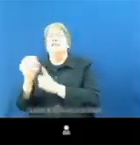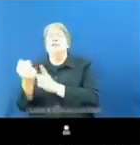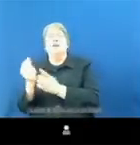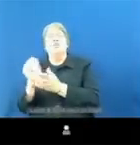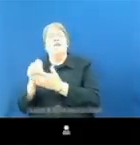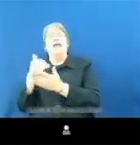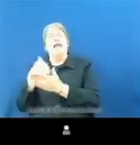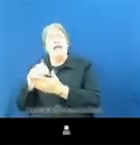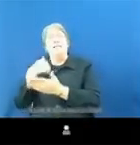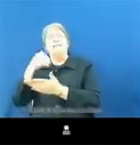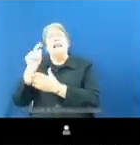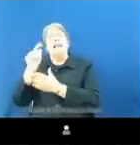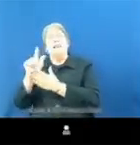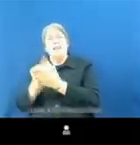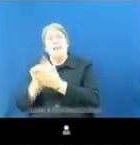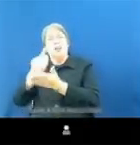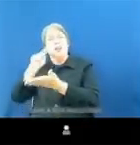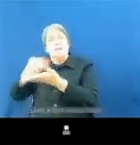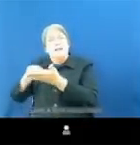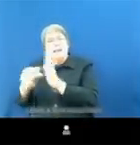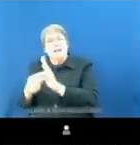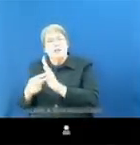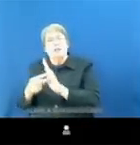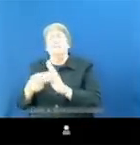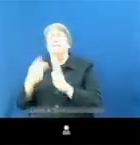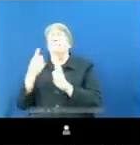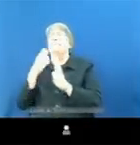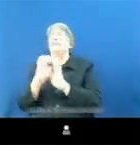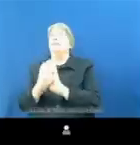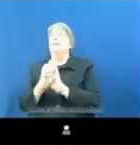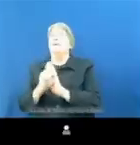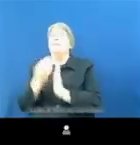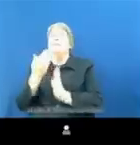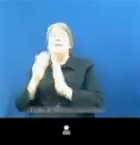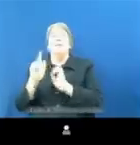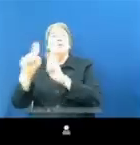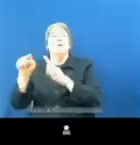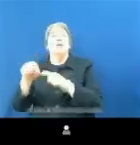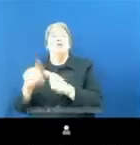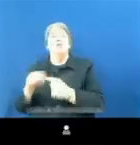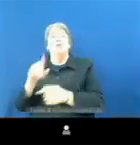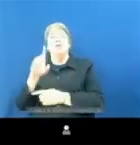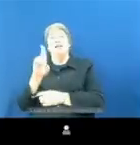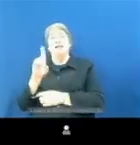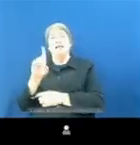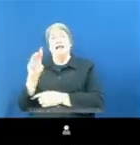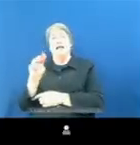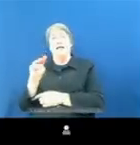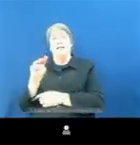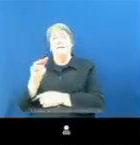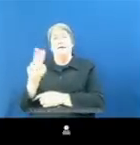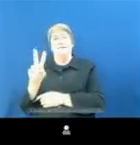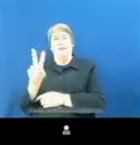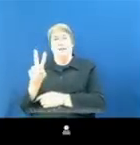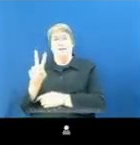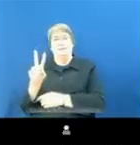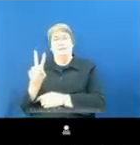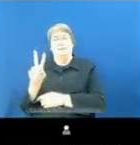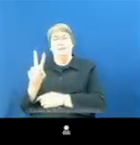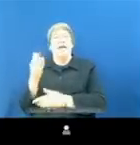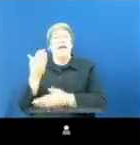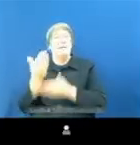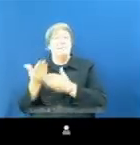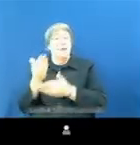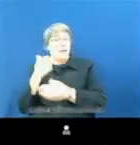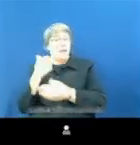implications. So you might be going to the Department of Motor Vehicles, and you might be